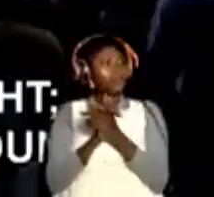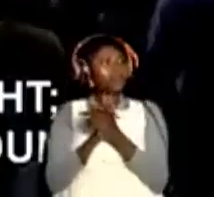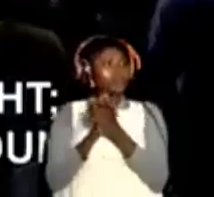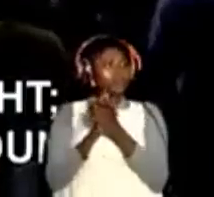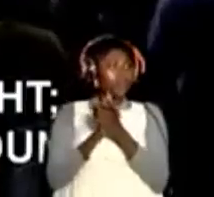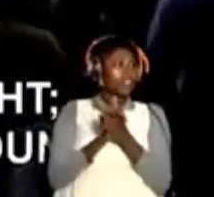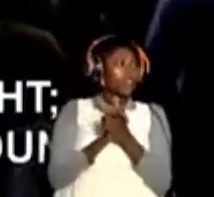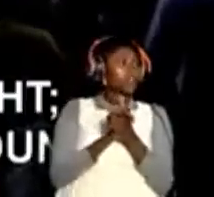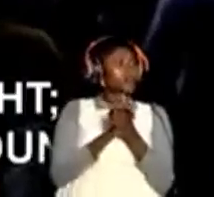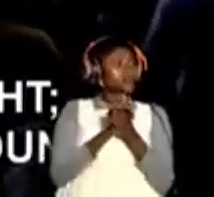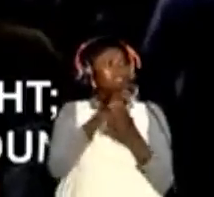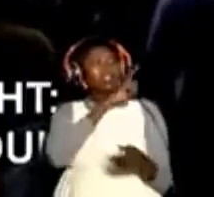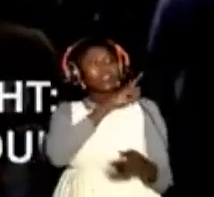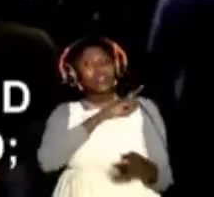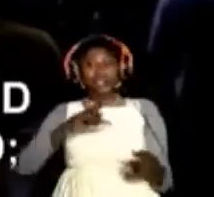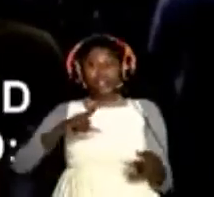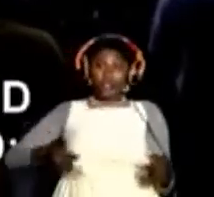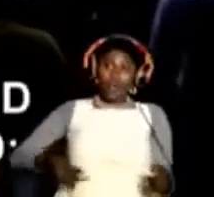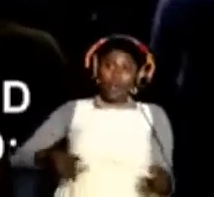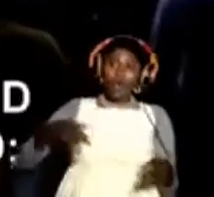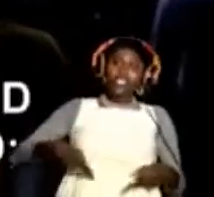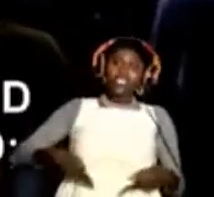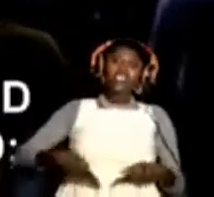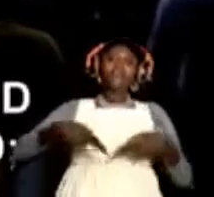Lord, lift me